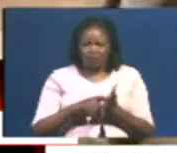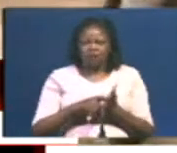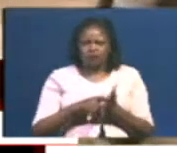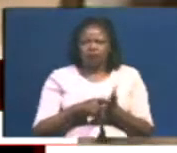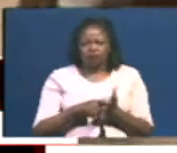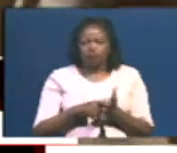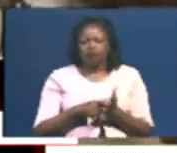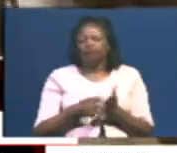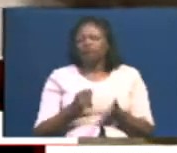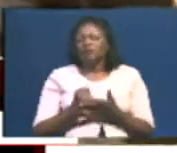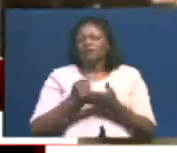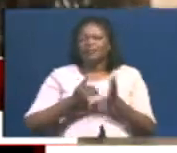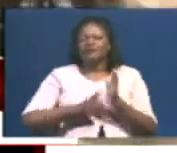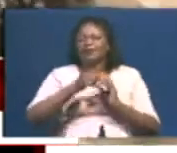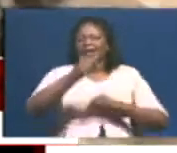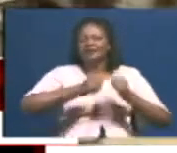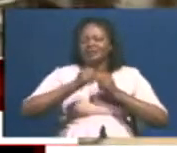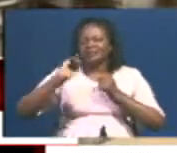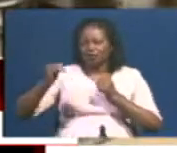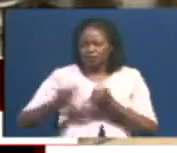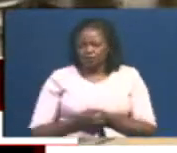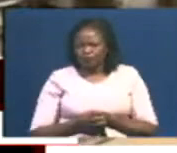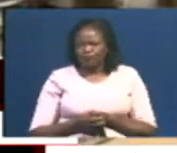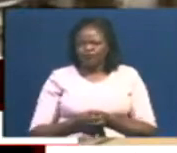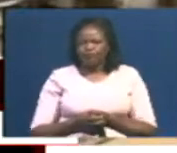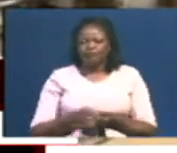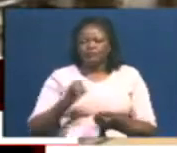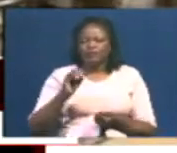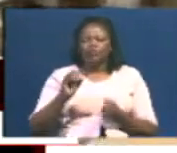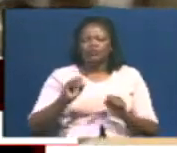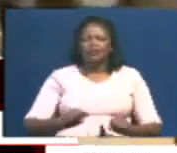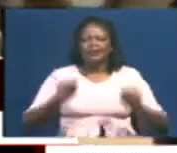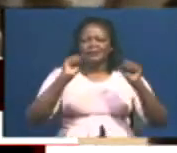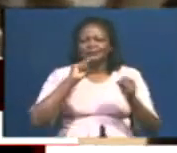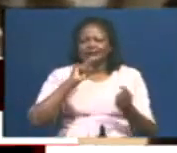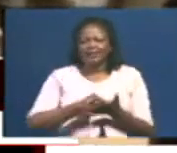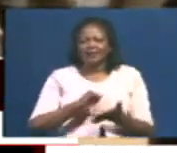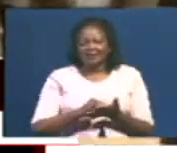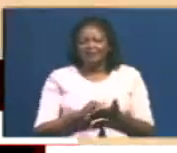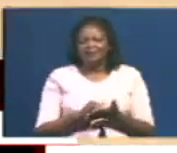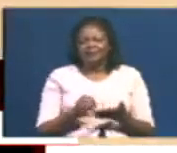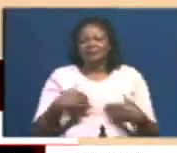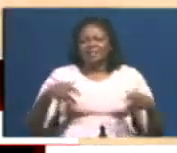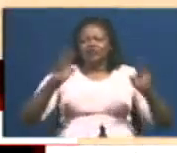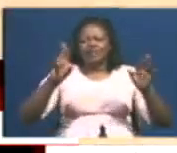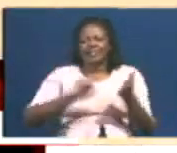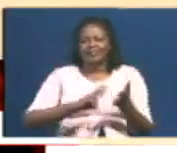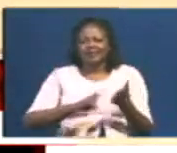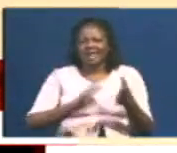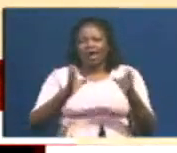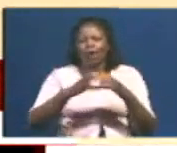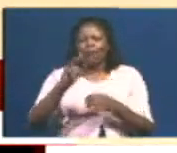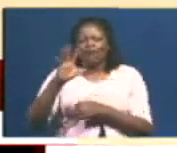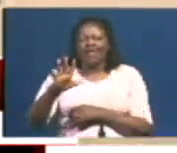With development activities in the county, Starlight Bodaboda Sacco Chairperson Chief Kiereke said it has already registered a group of